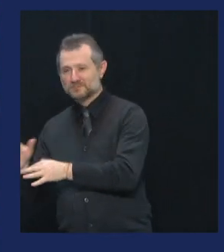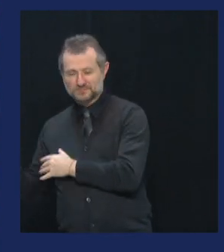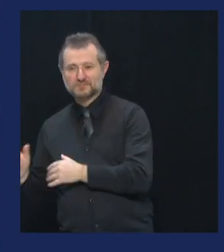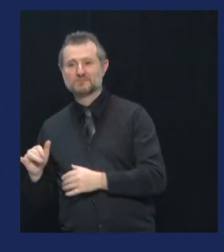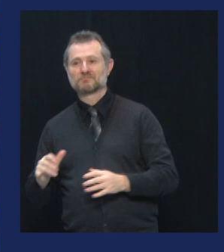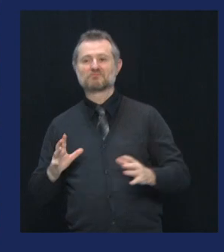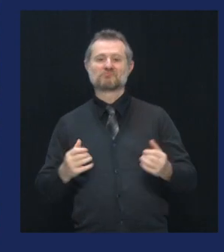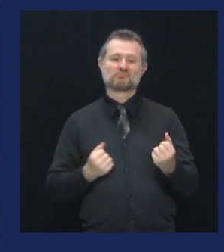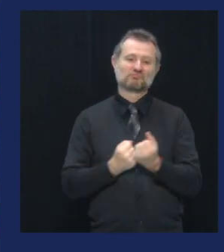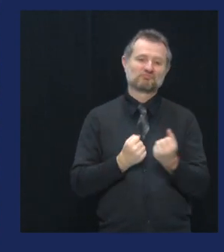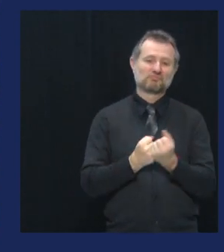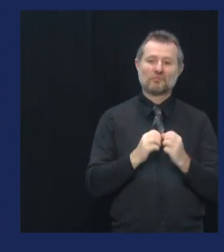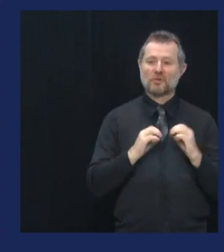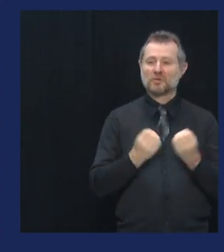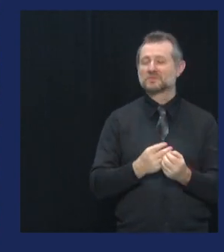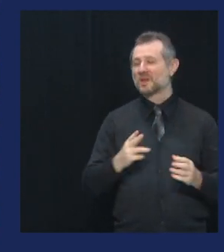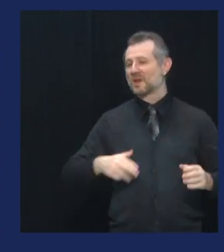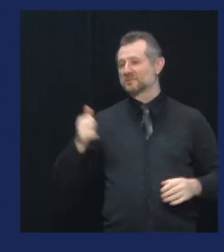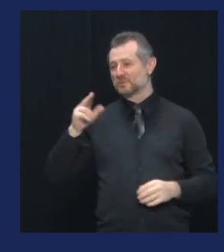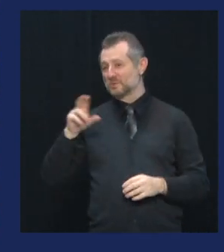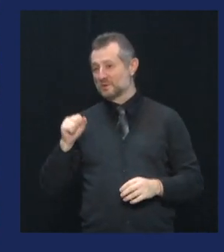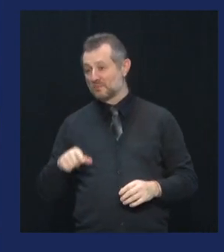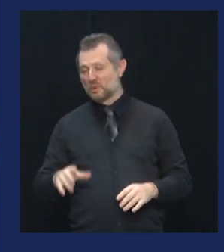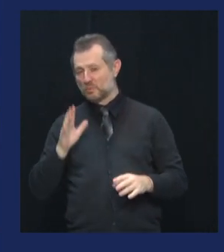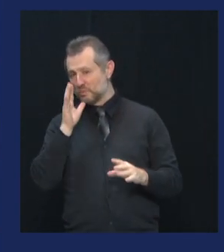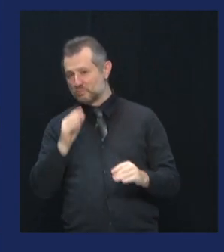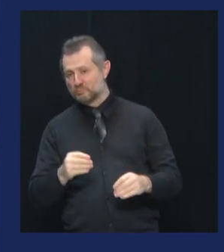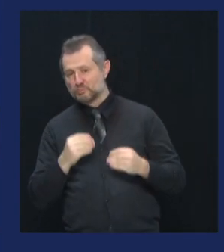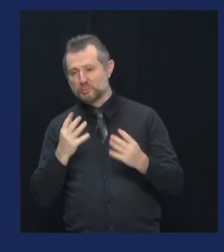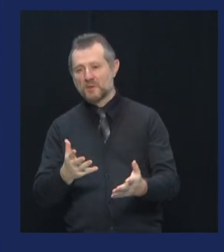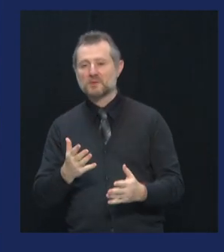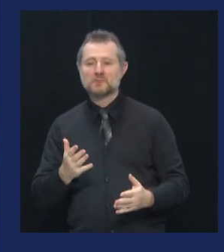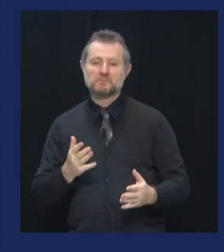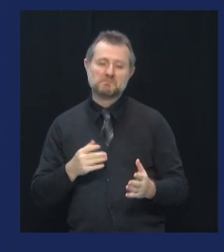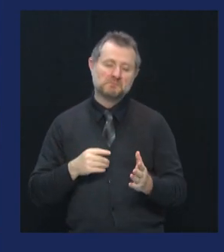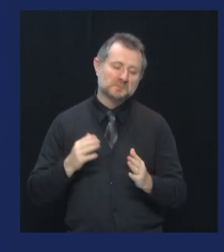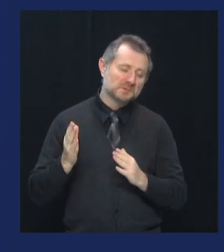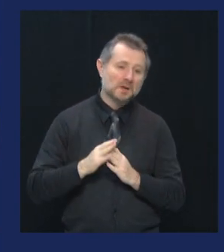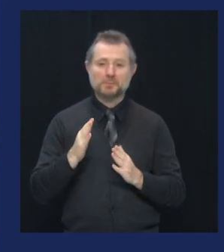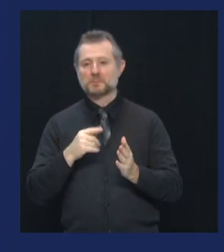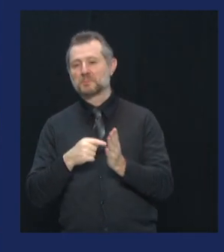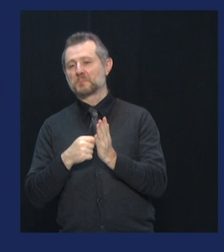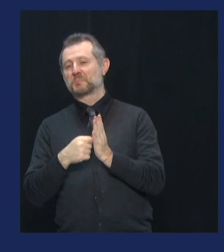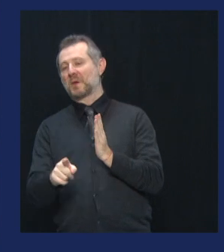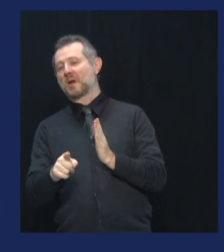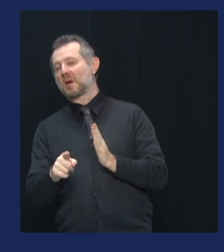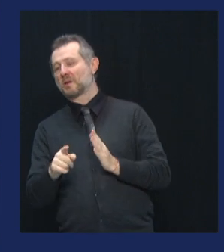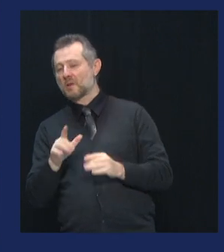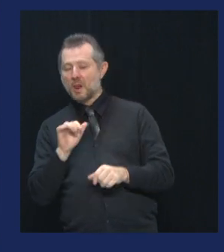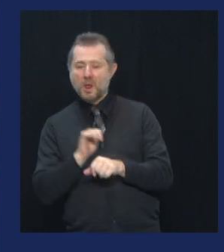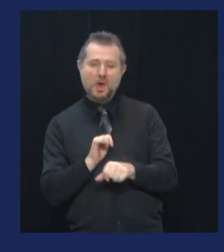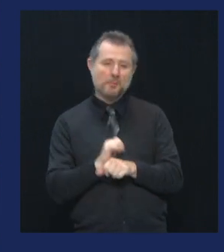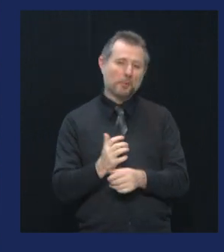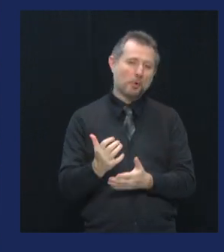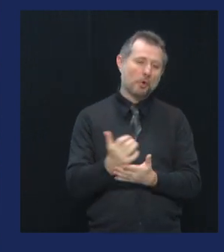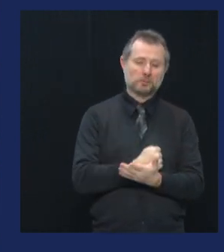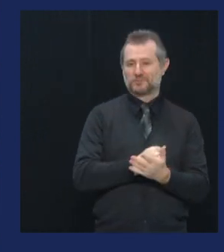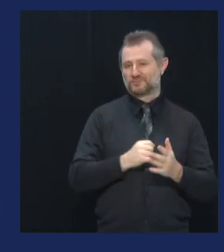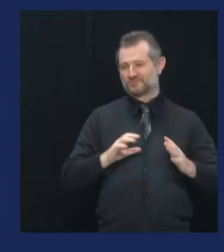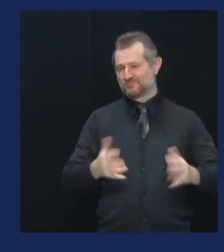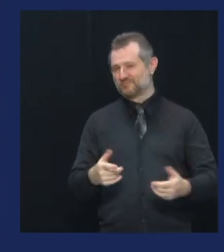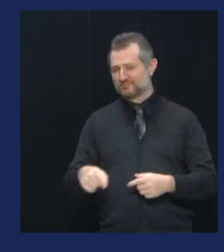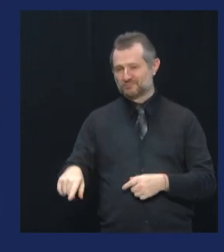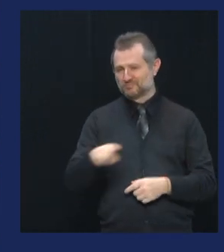require prevailing wage and project labor agreements. We will ensure all New Yorkers benefit from our green